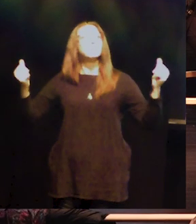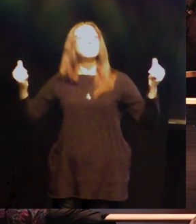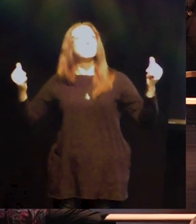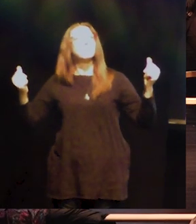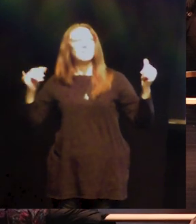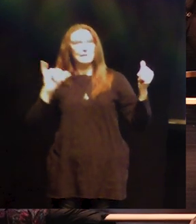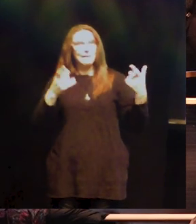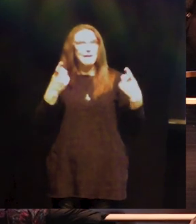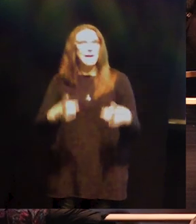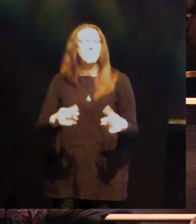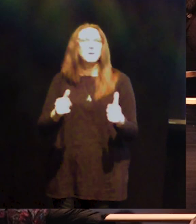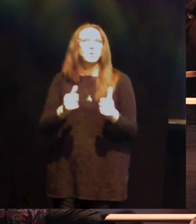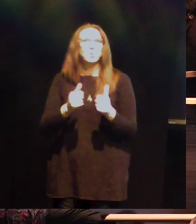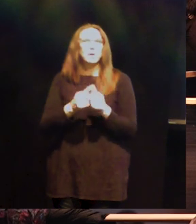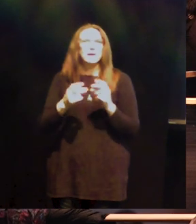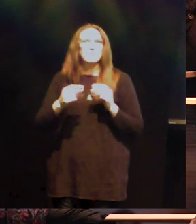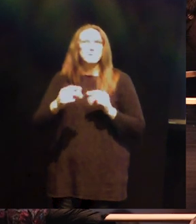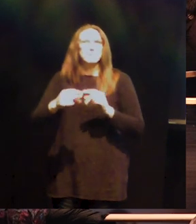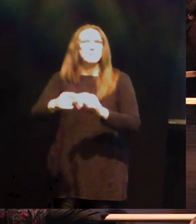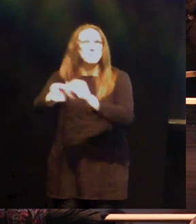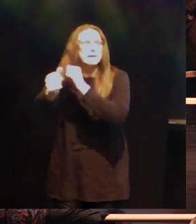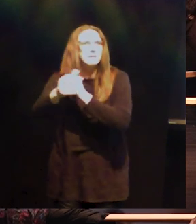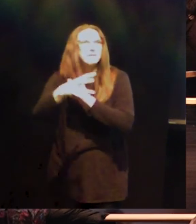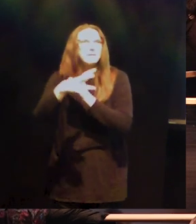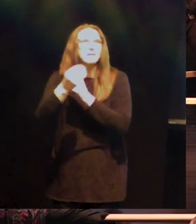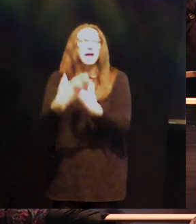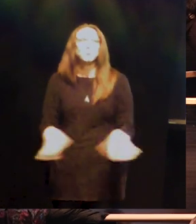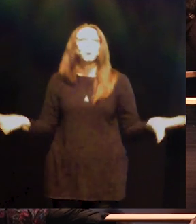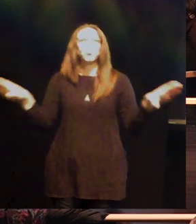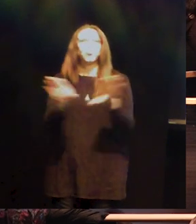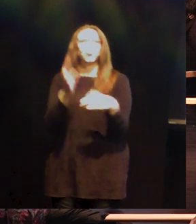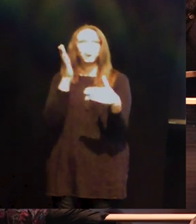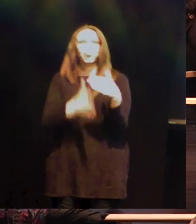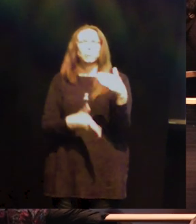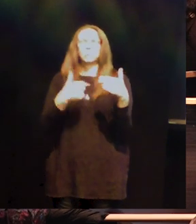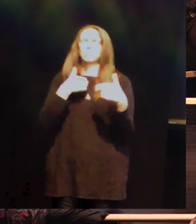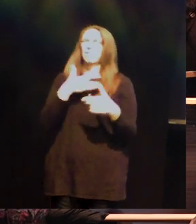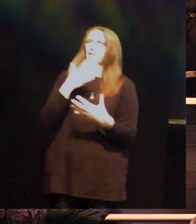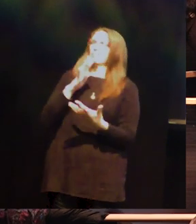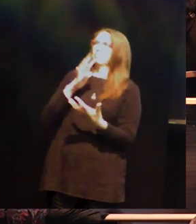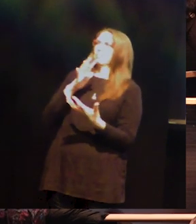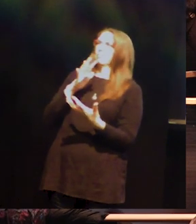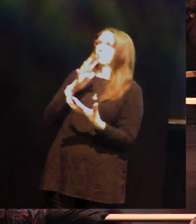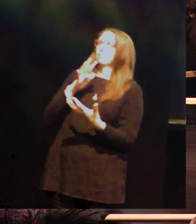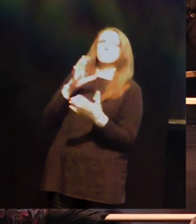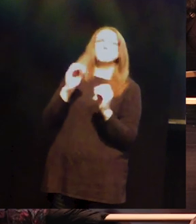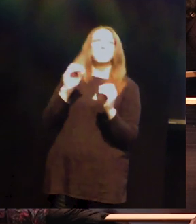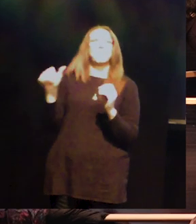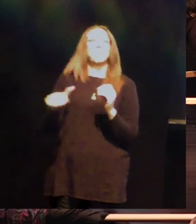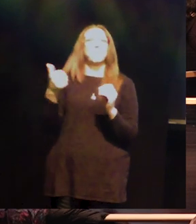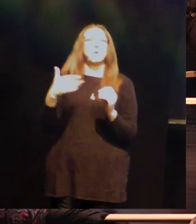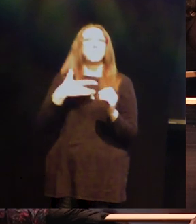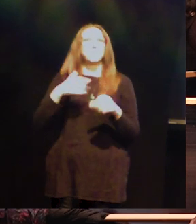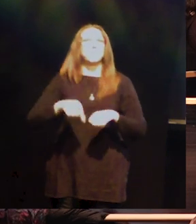That happened with such breathtaking speed and completion that it was like no other brokenhearted experience